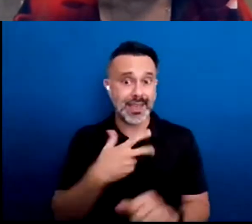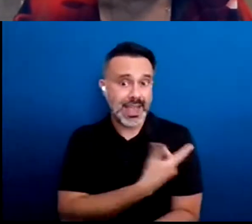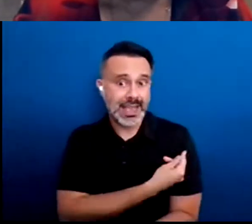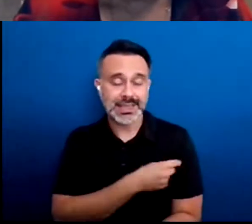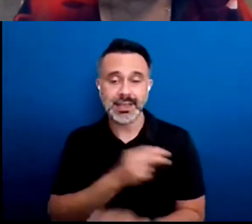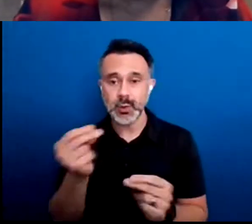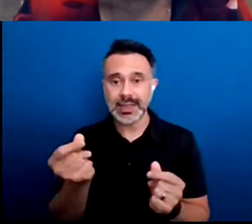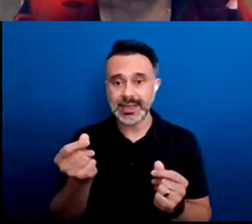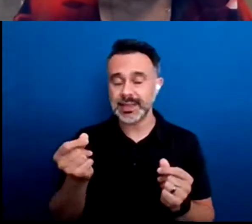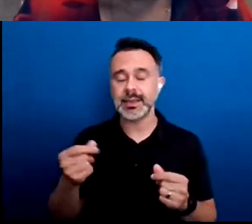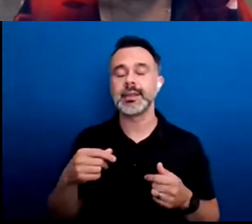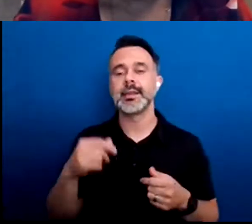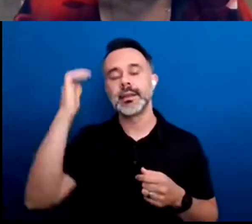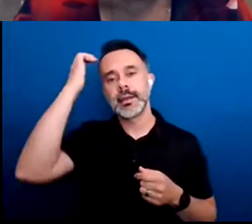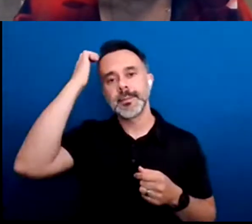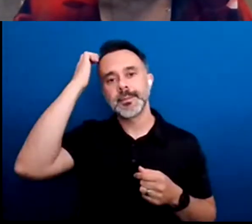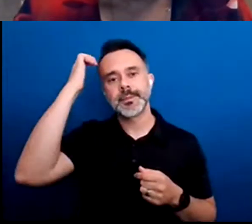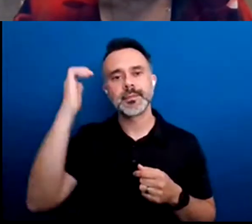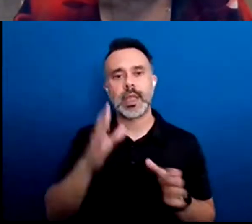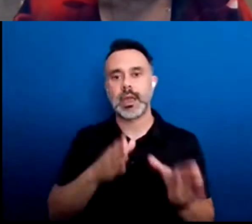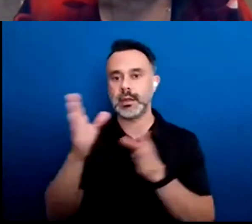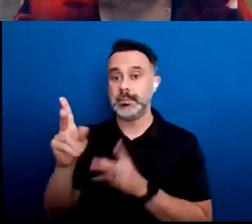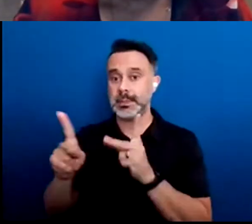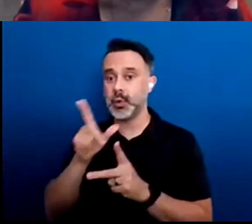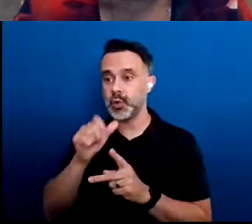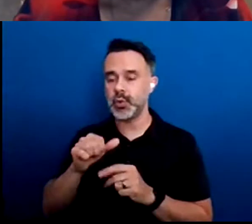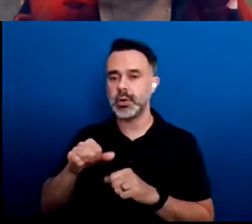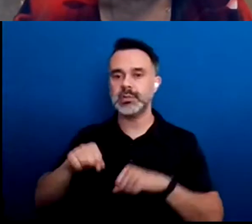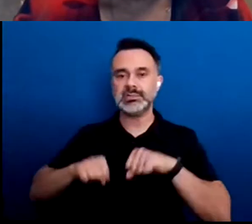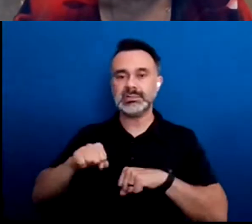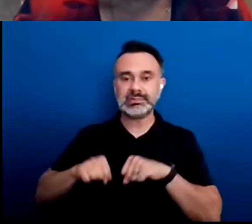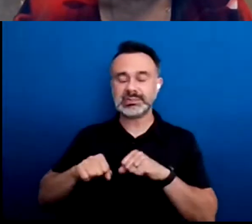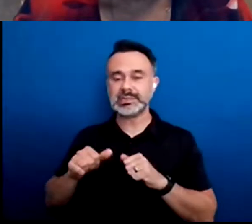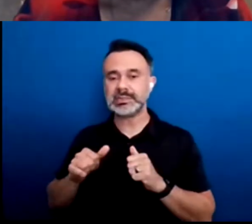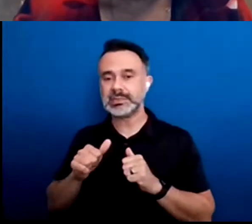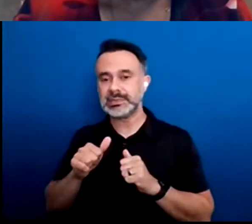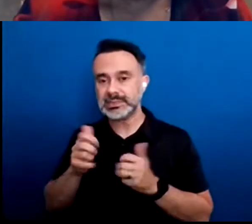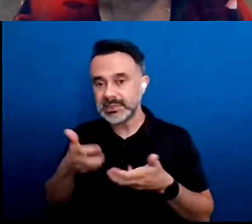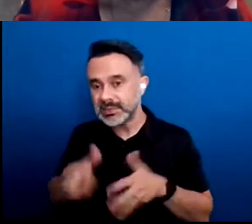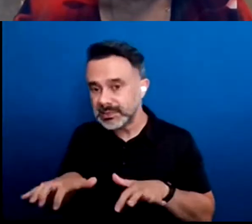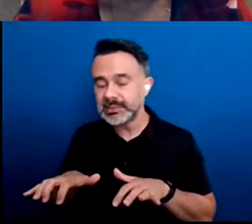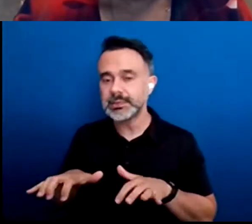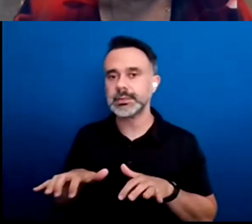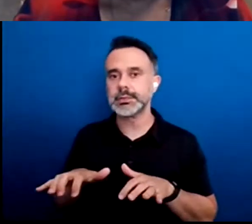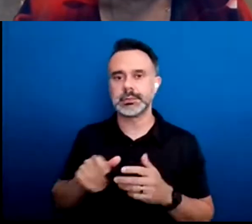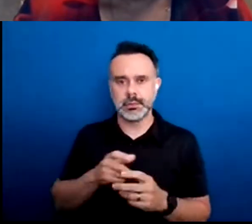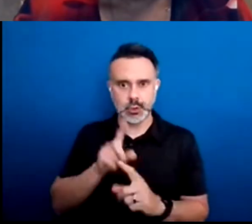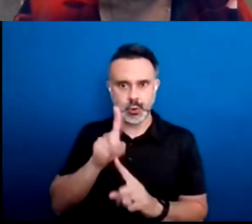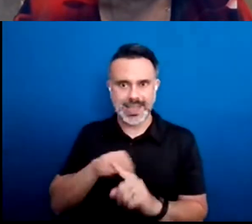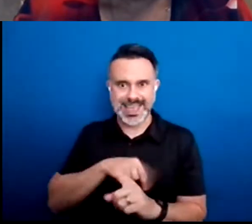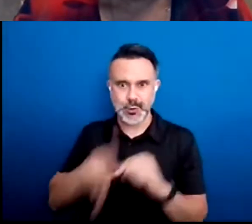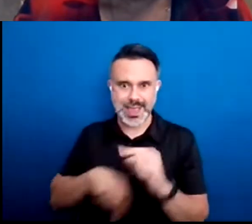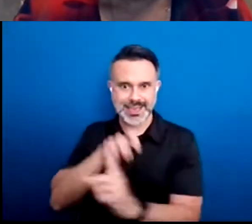And then the people who are hesitant, you can't get to them. So I